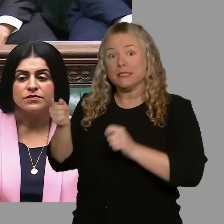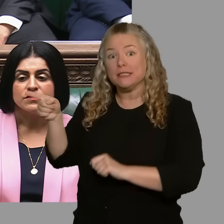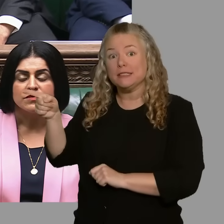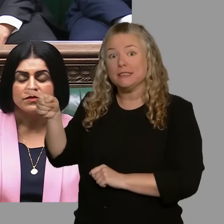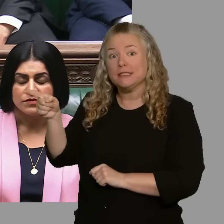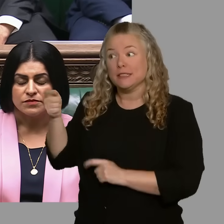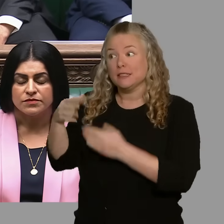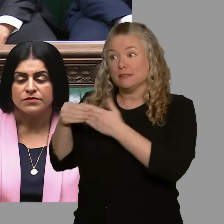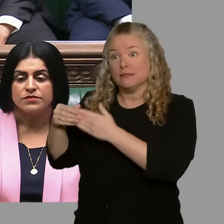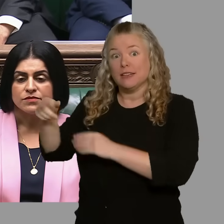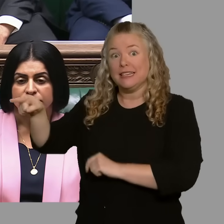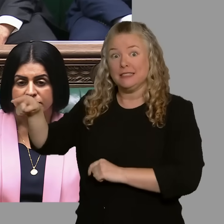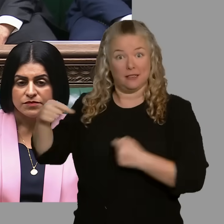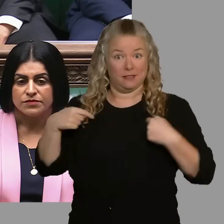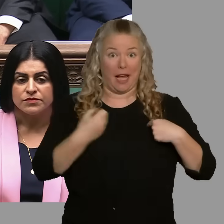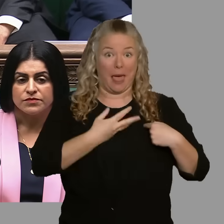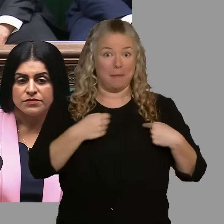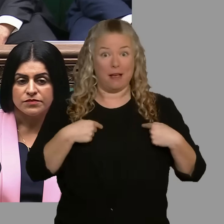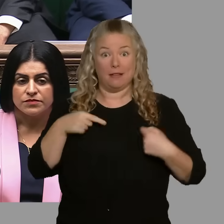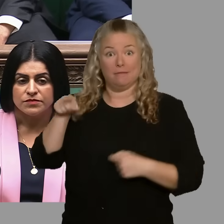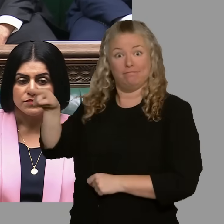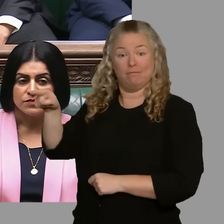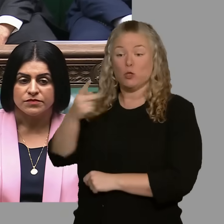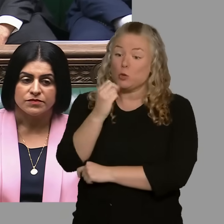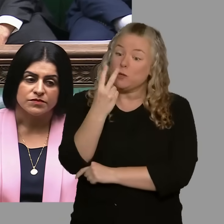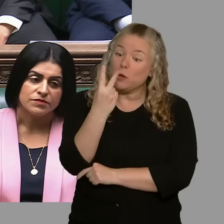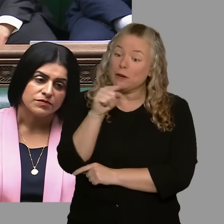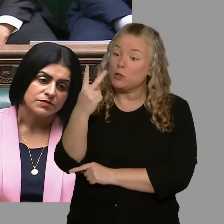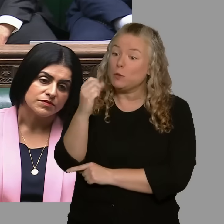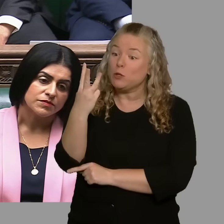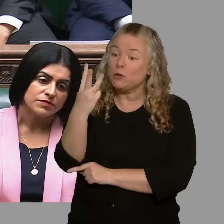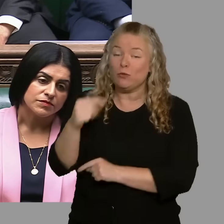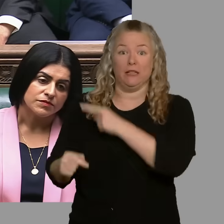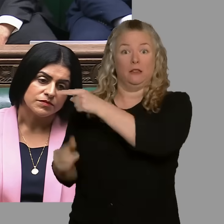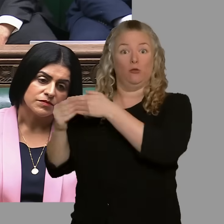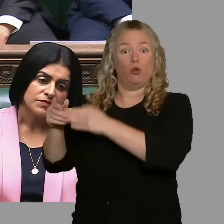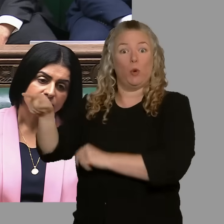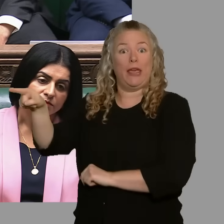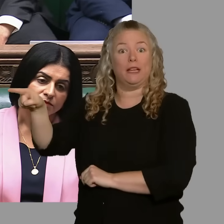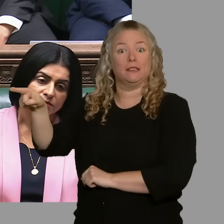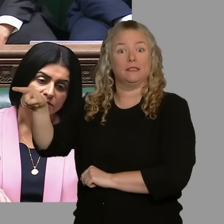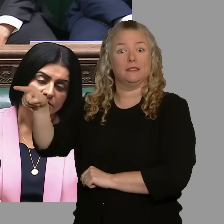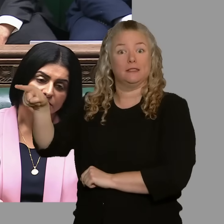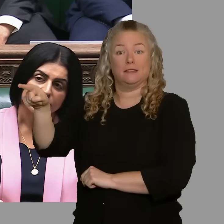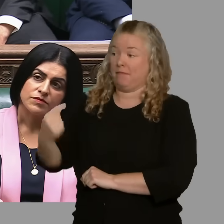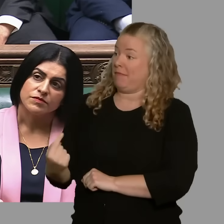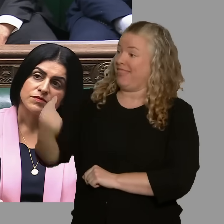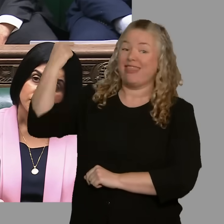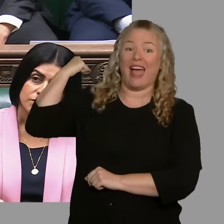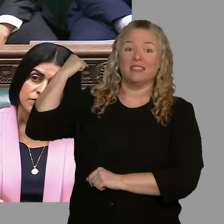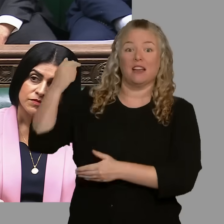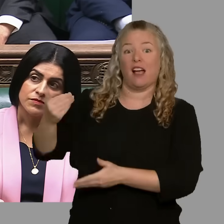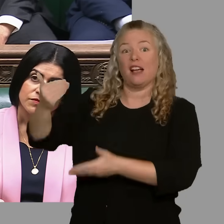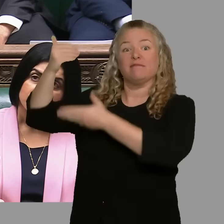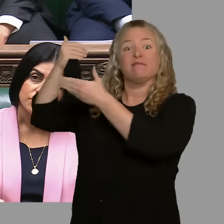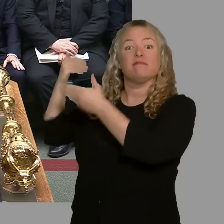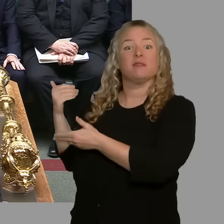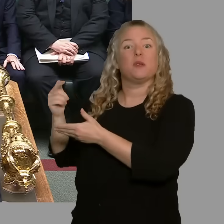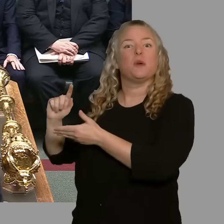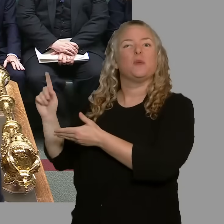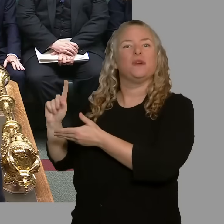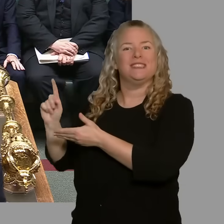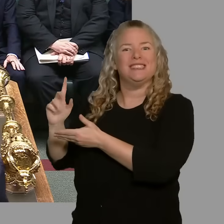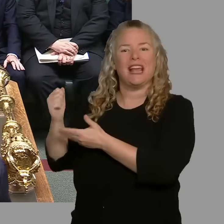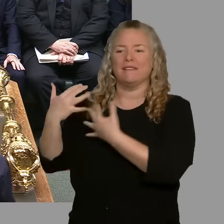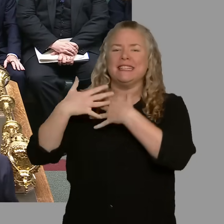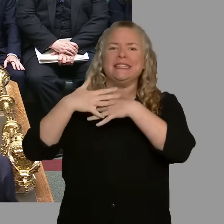the integrated review of 2021, the beginning of the period, and the refresh of that review in 2023,